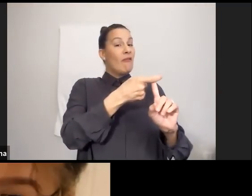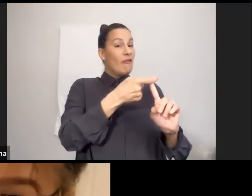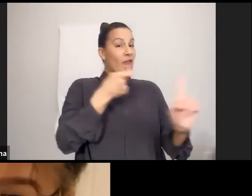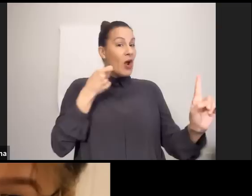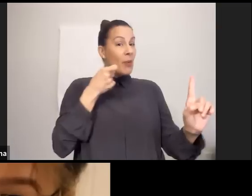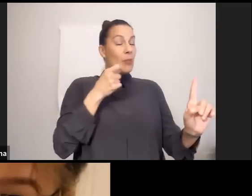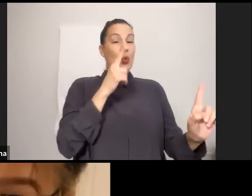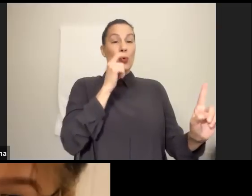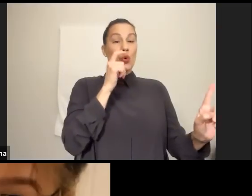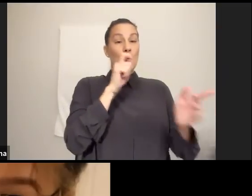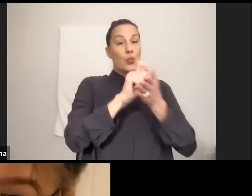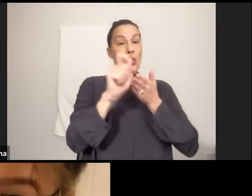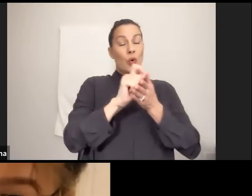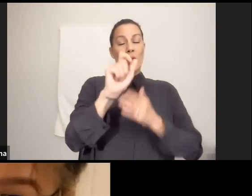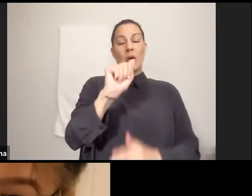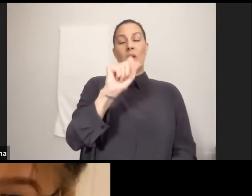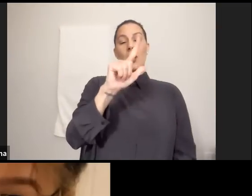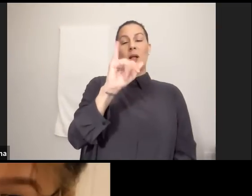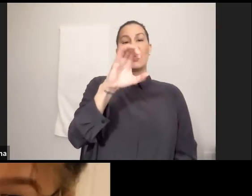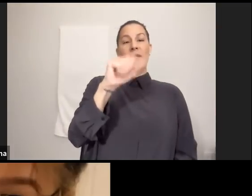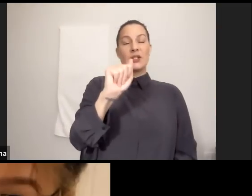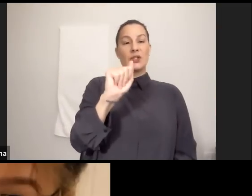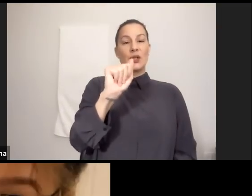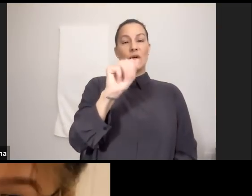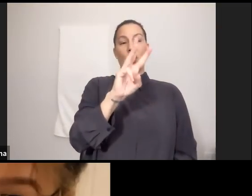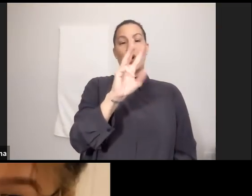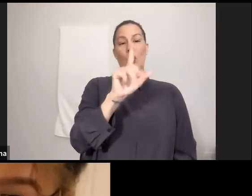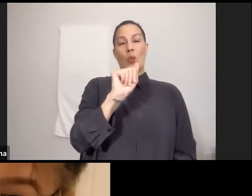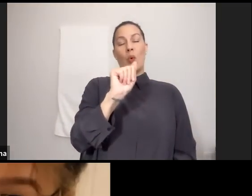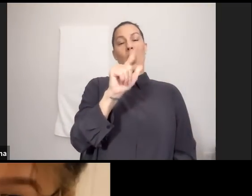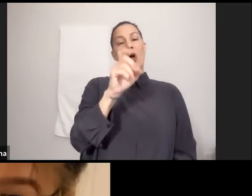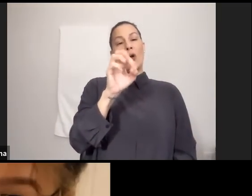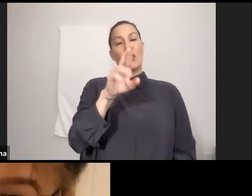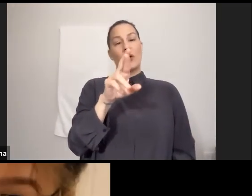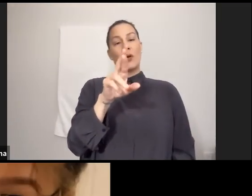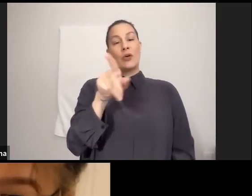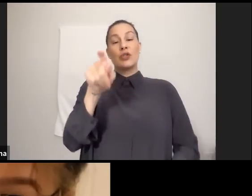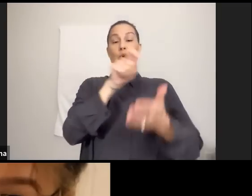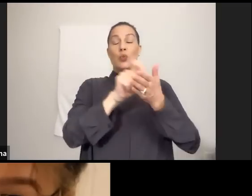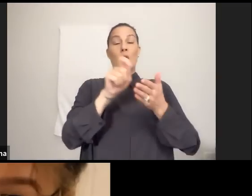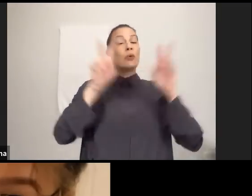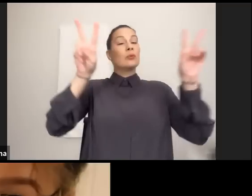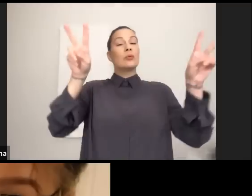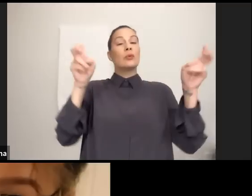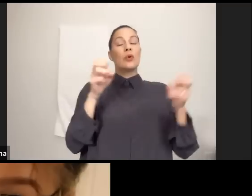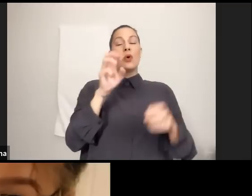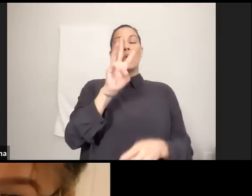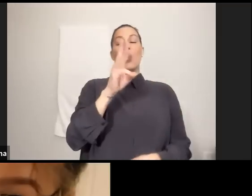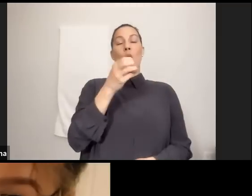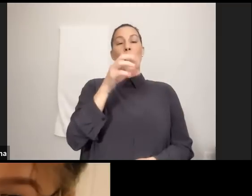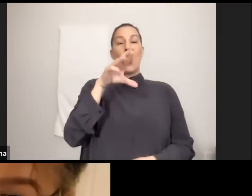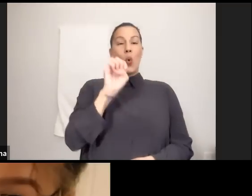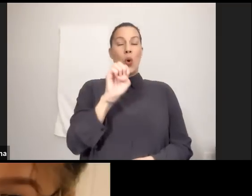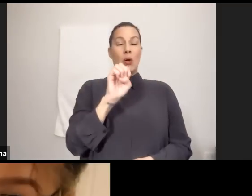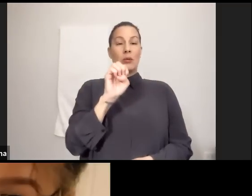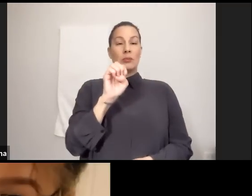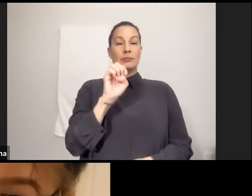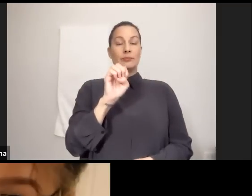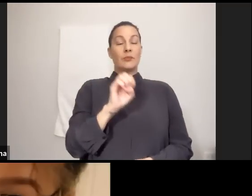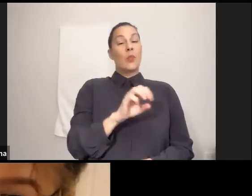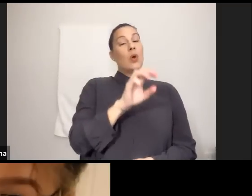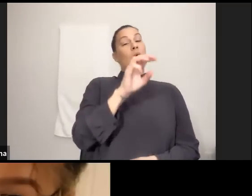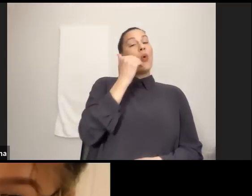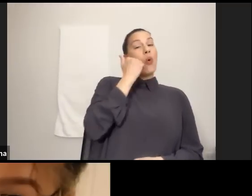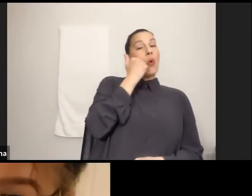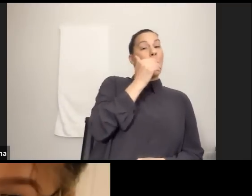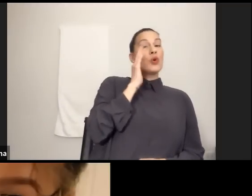Walker, called Whore. These words, "whores will rise," remind us that an